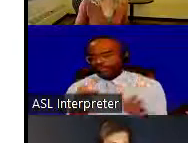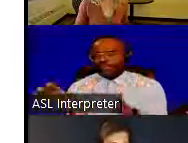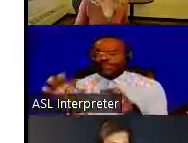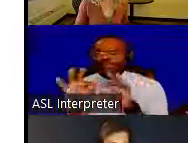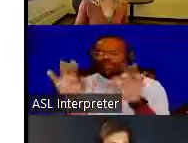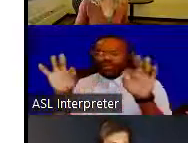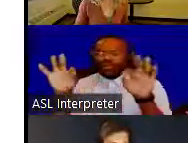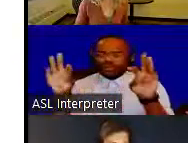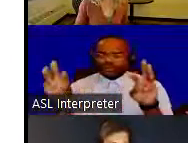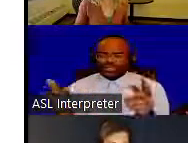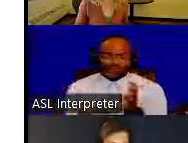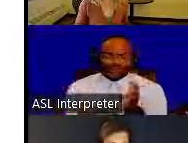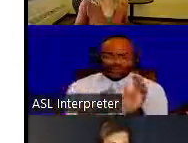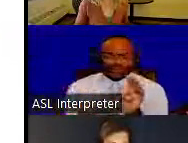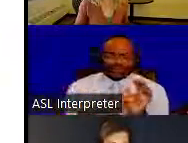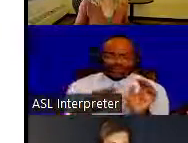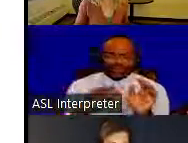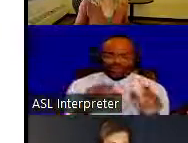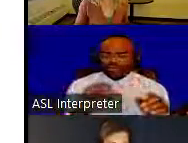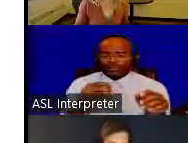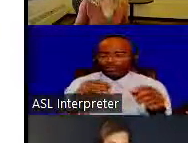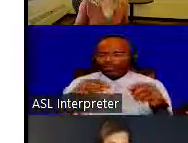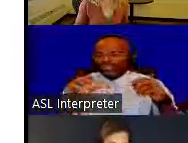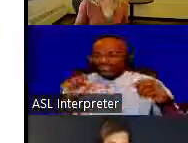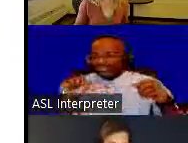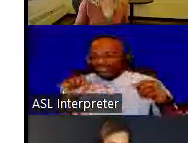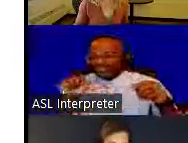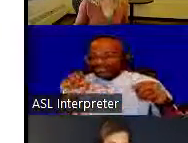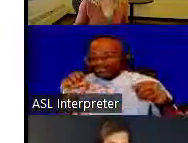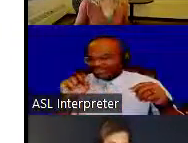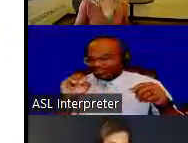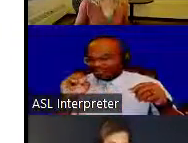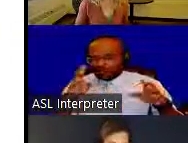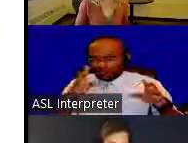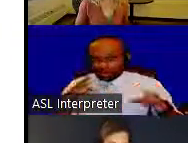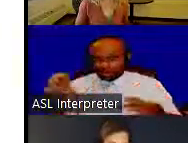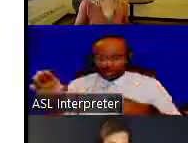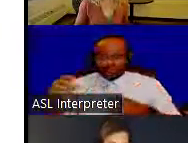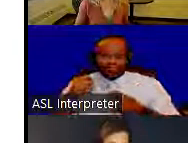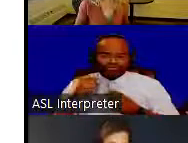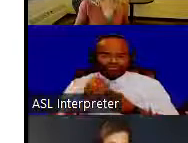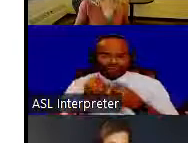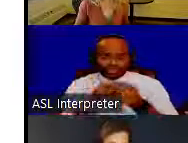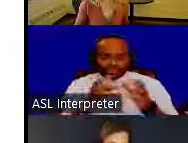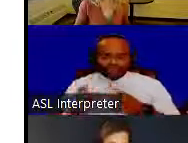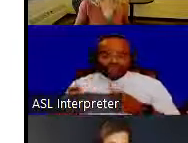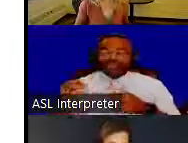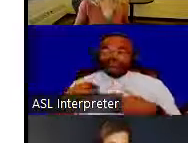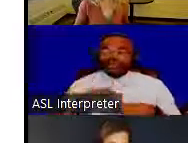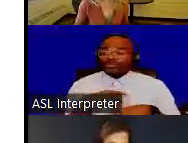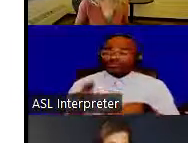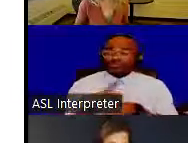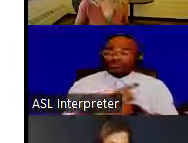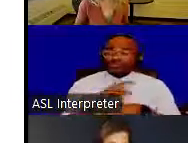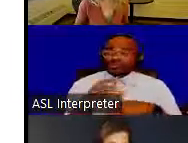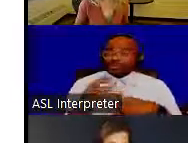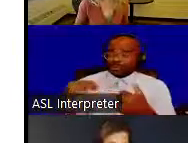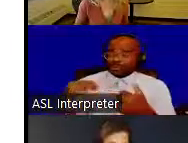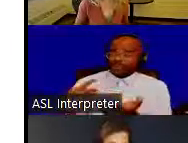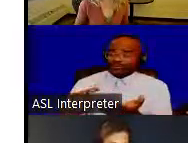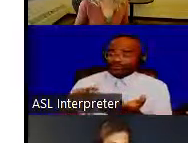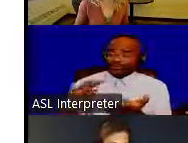structured decision making or scenario planning. We have some discussions right now about using our menus to